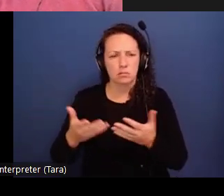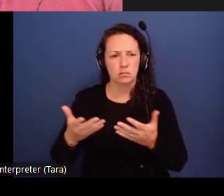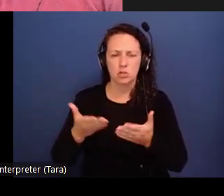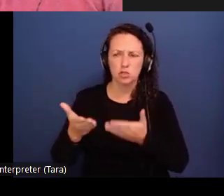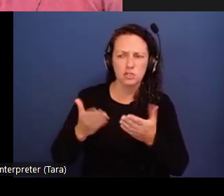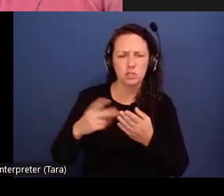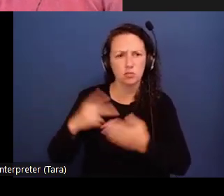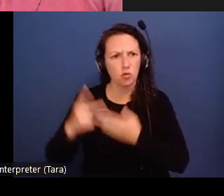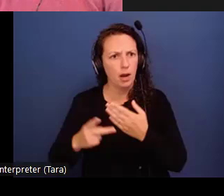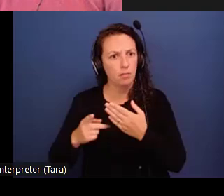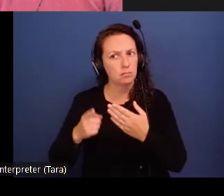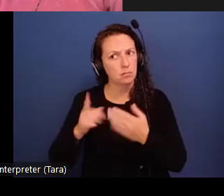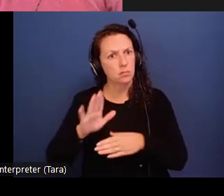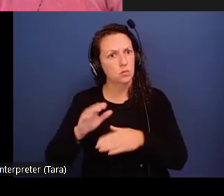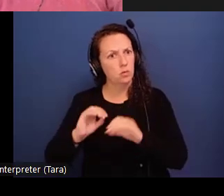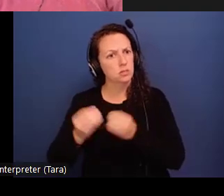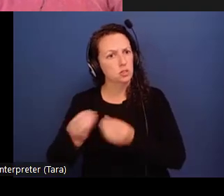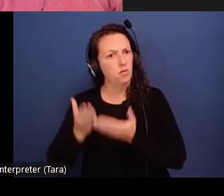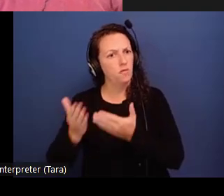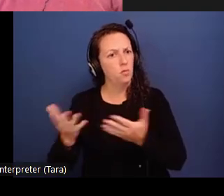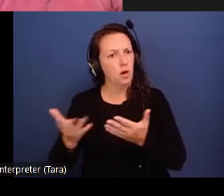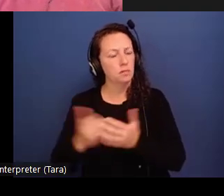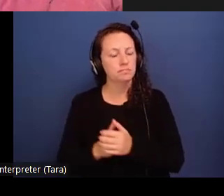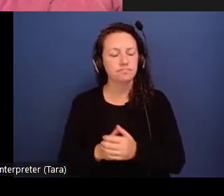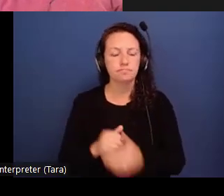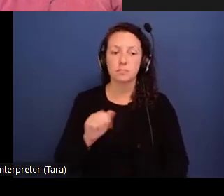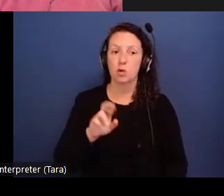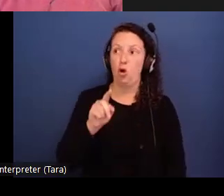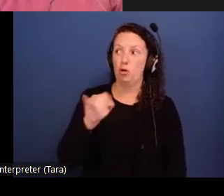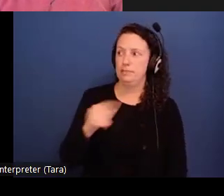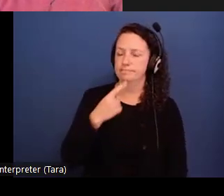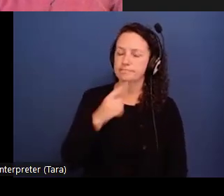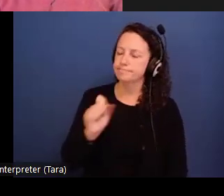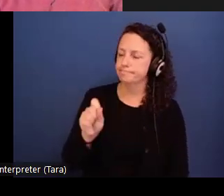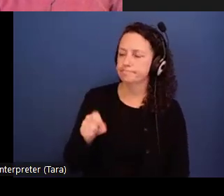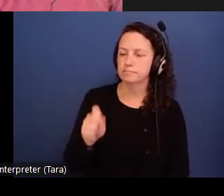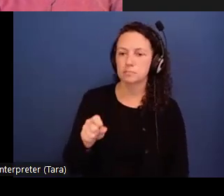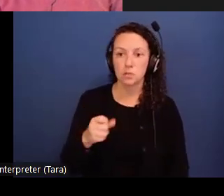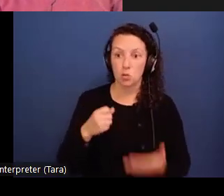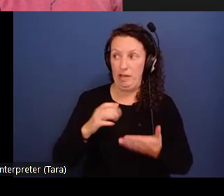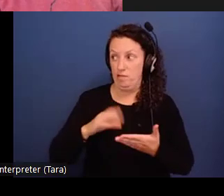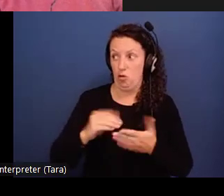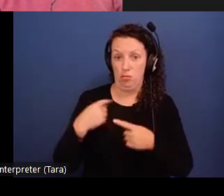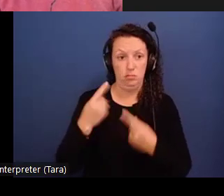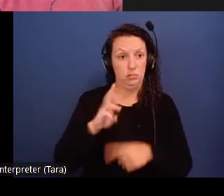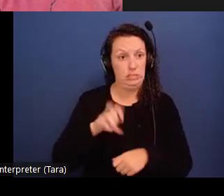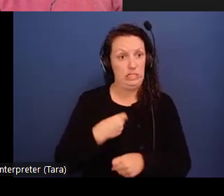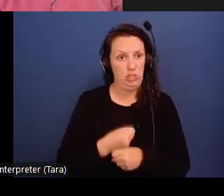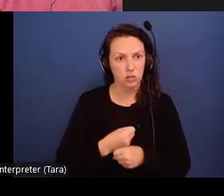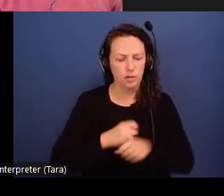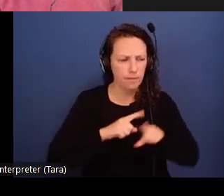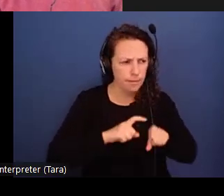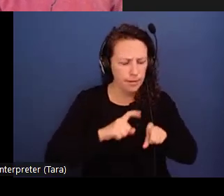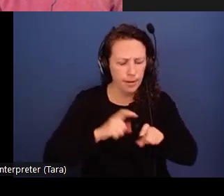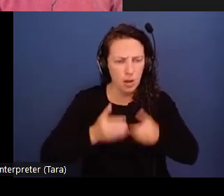offer? Yeah, so we have learned through trial over the past 6 years.